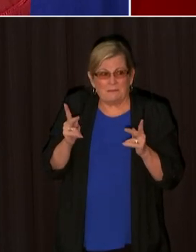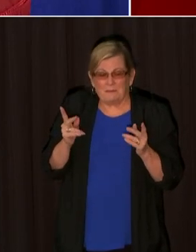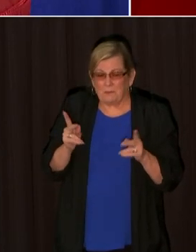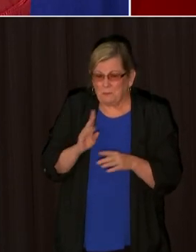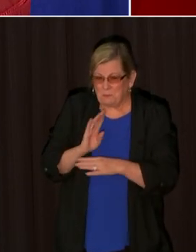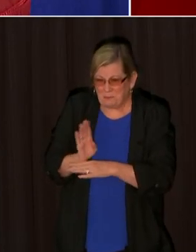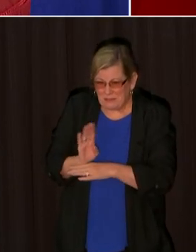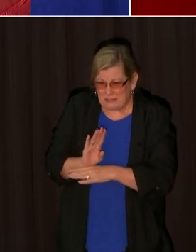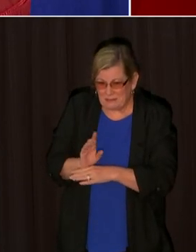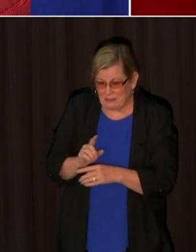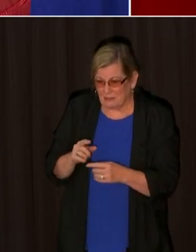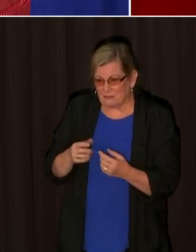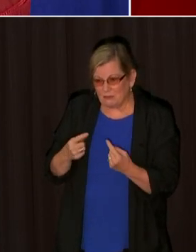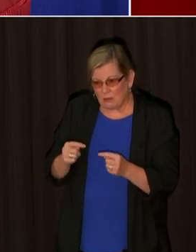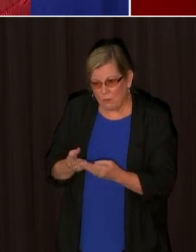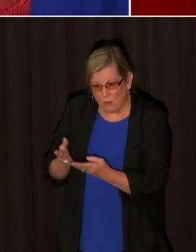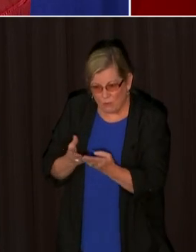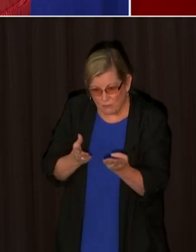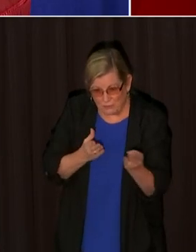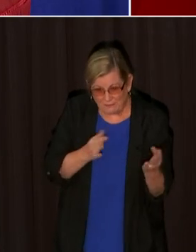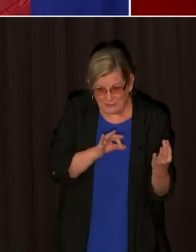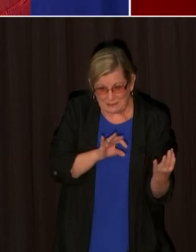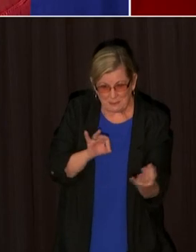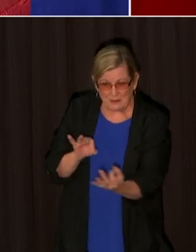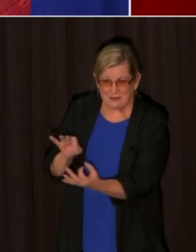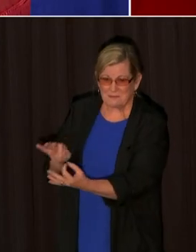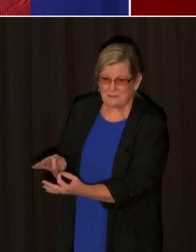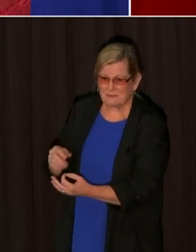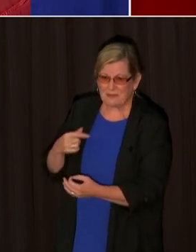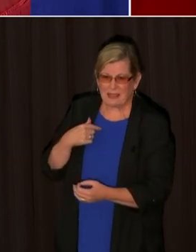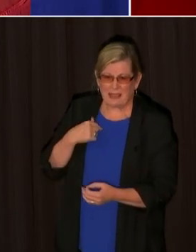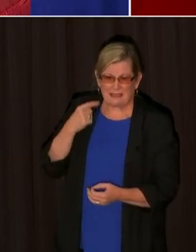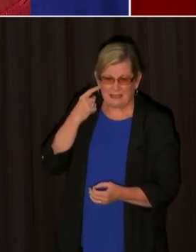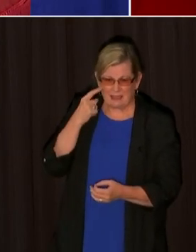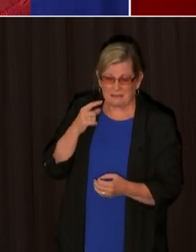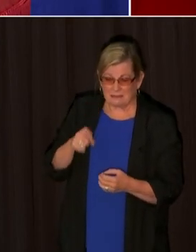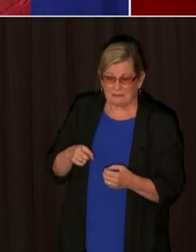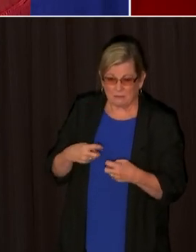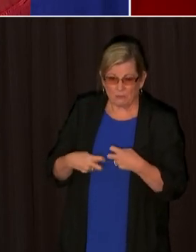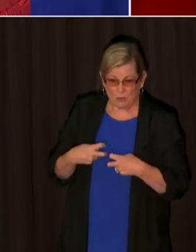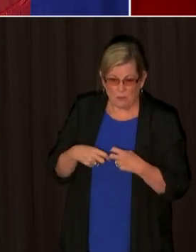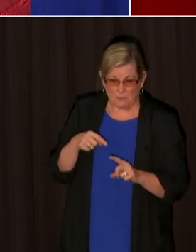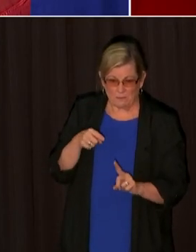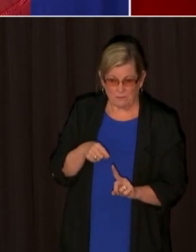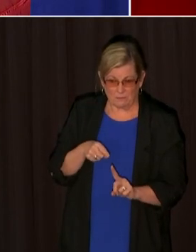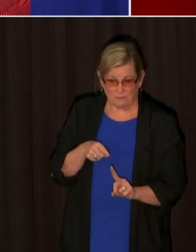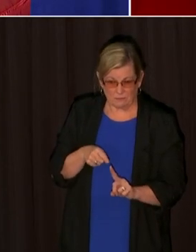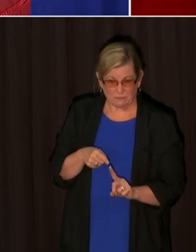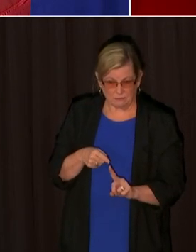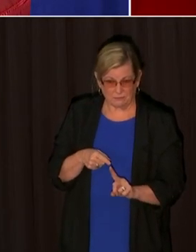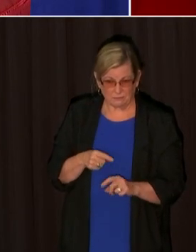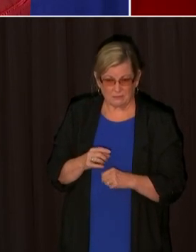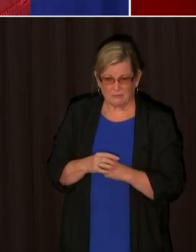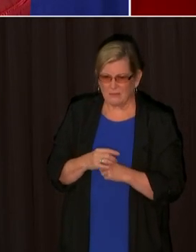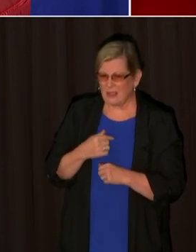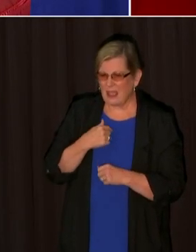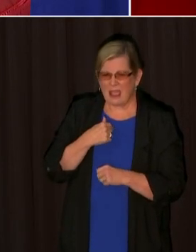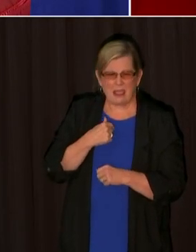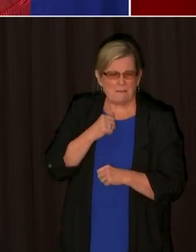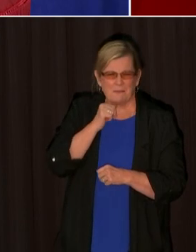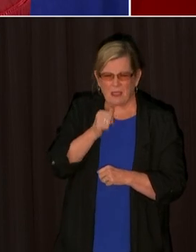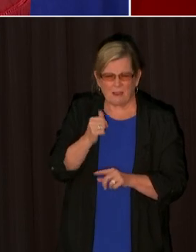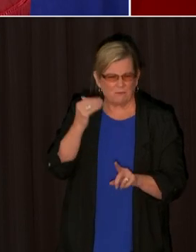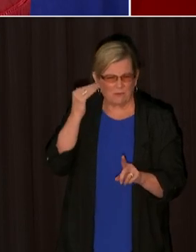in. So I think that it's just problematic from that point. And I'm not that familiar with the